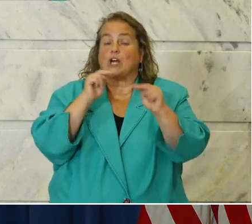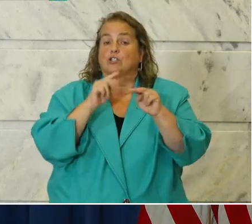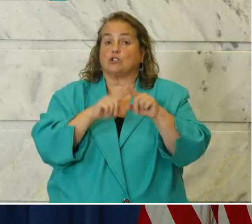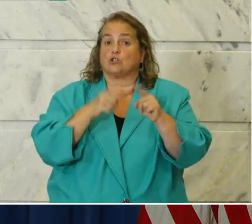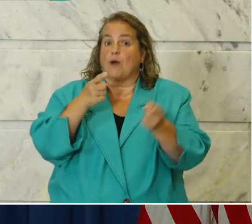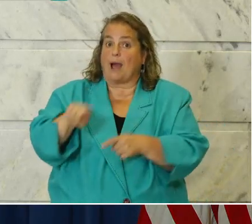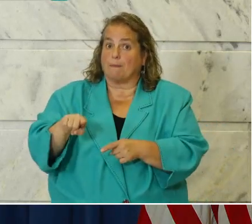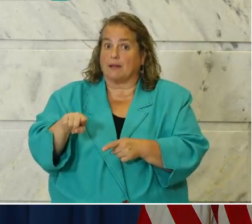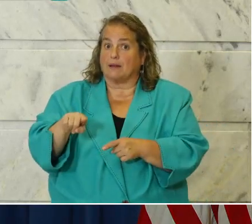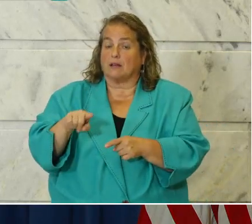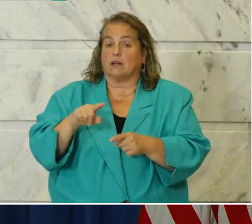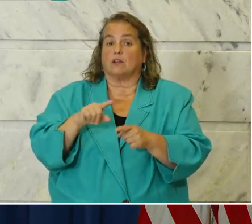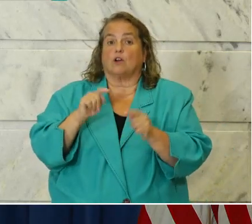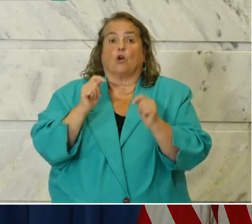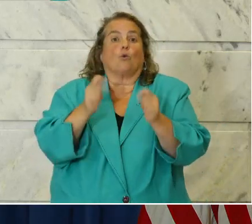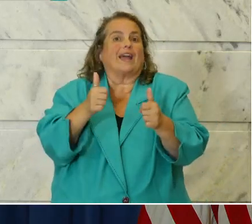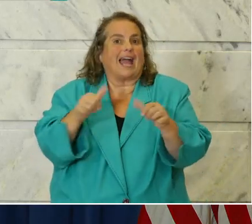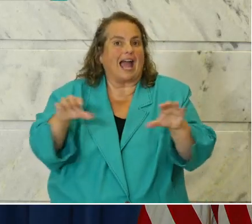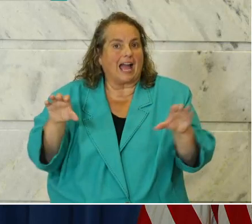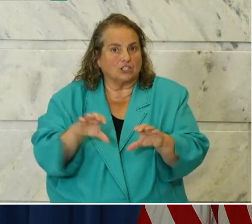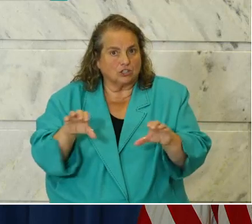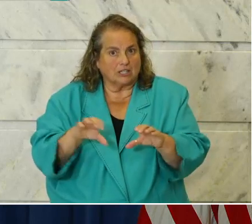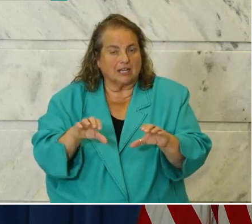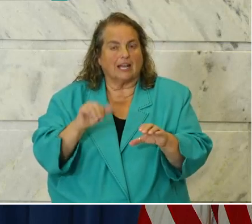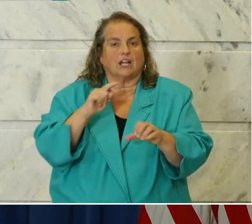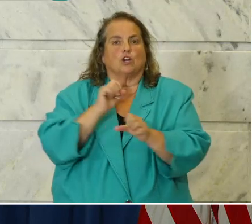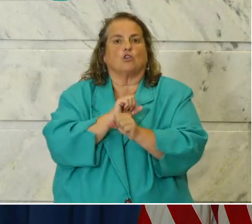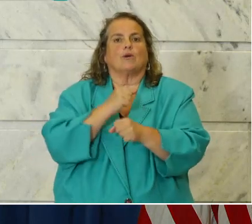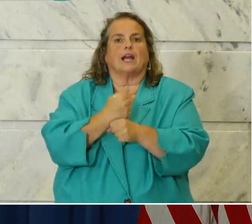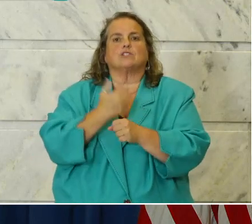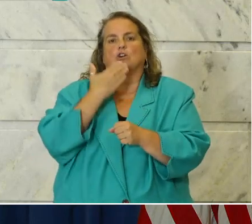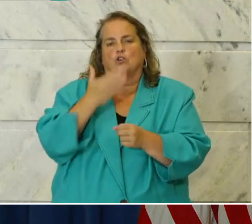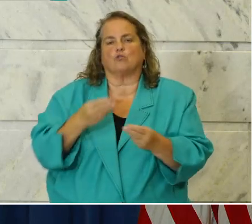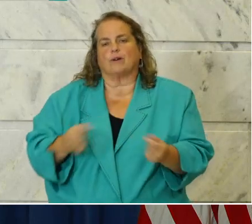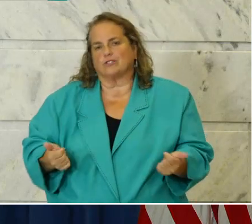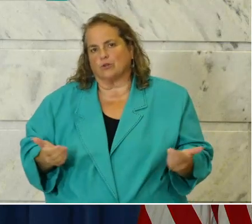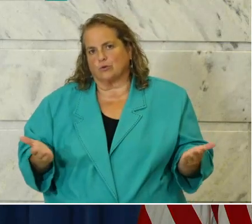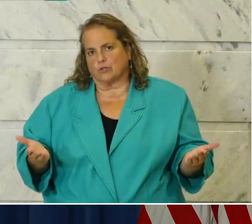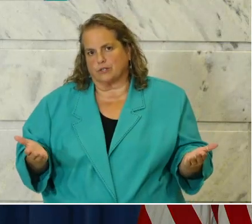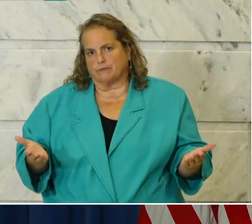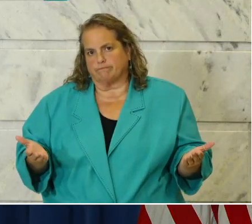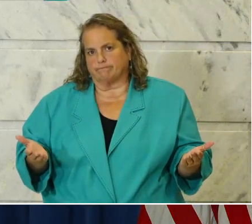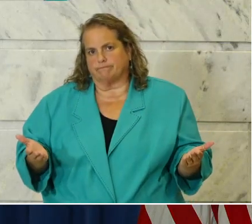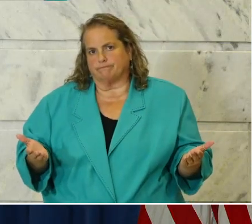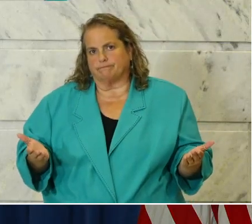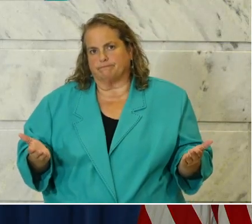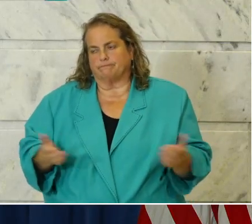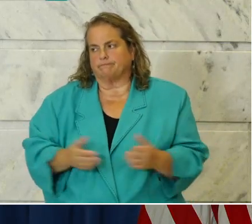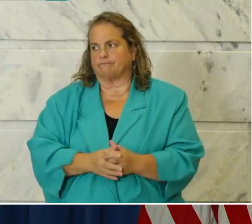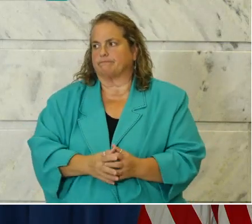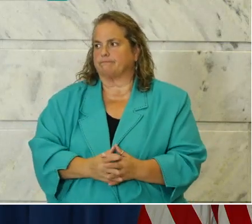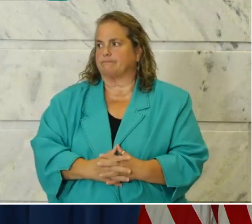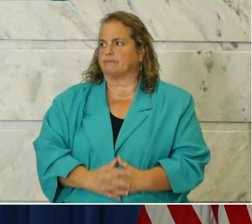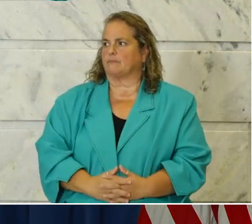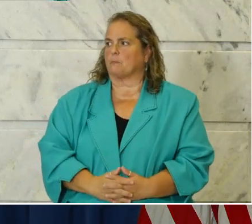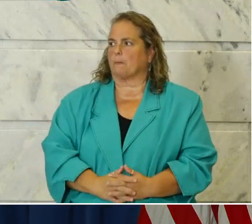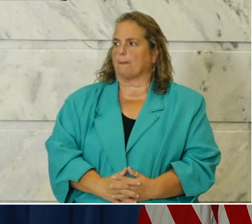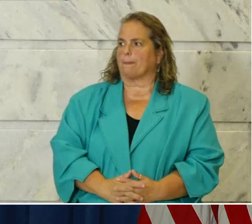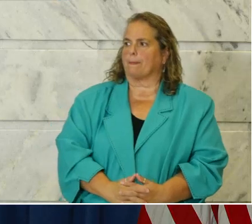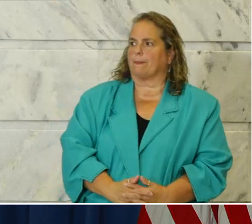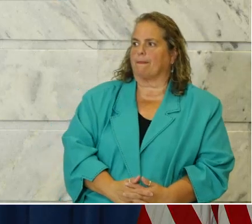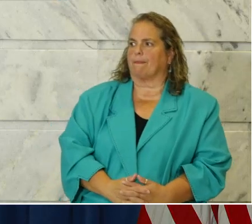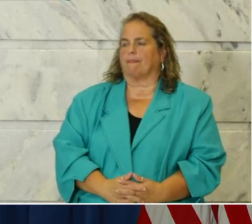if it spurs quick action that creates a good resolution, then we'll take it.